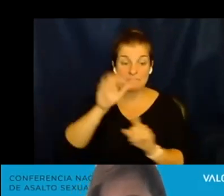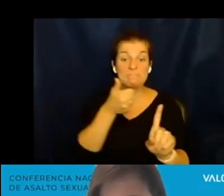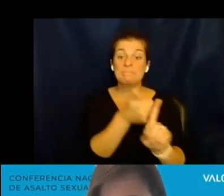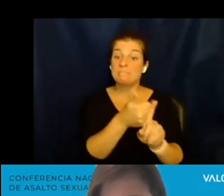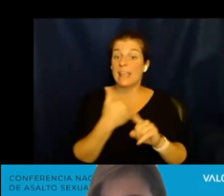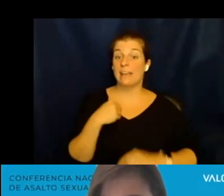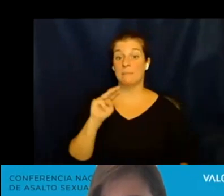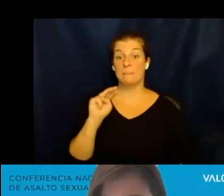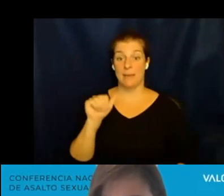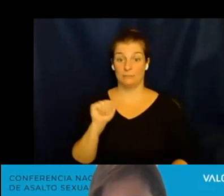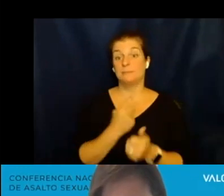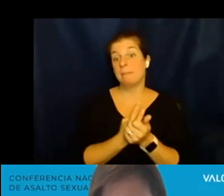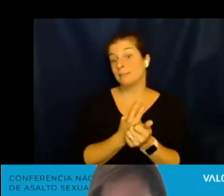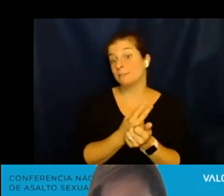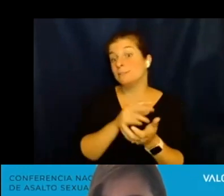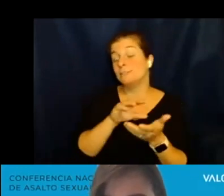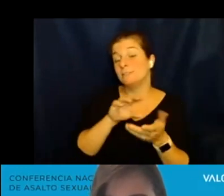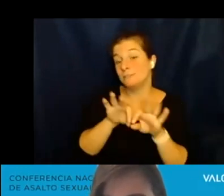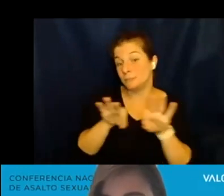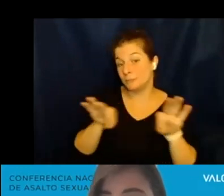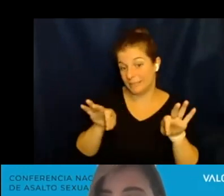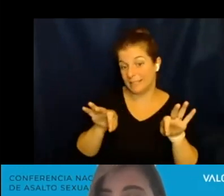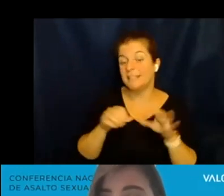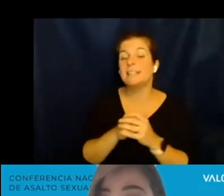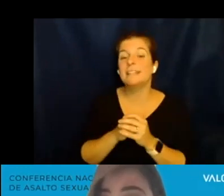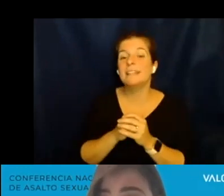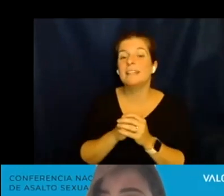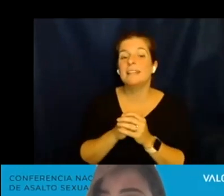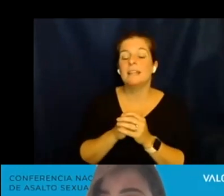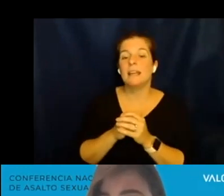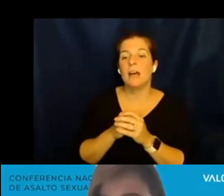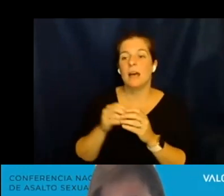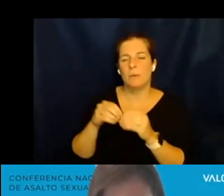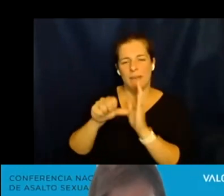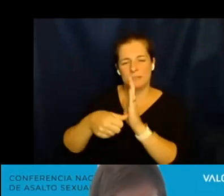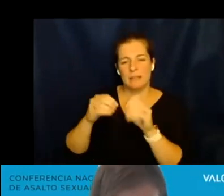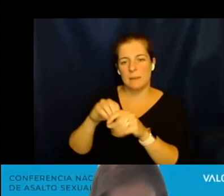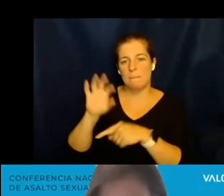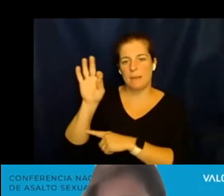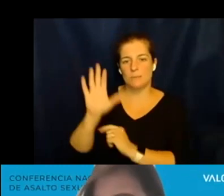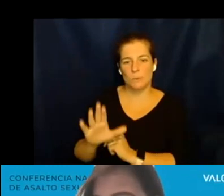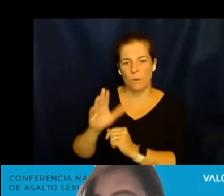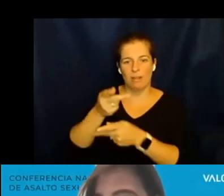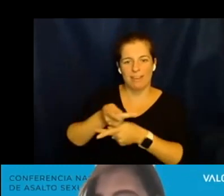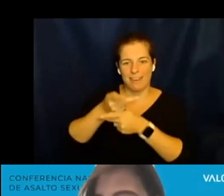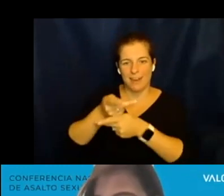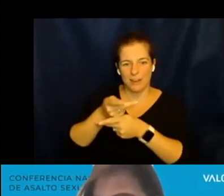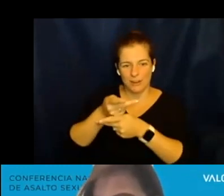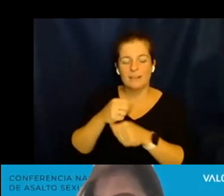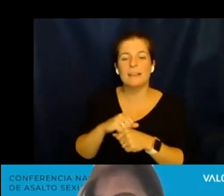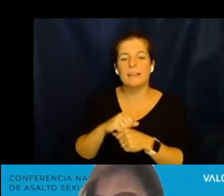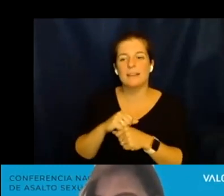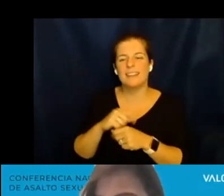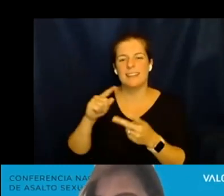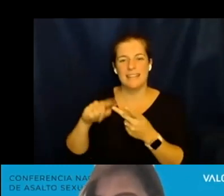divinity with an emphasis in pastoral care and familiar care at the Seminario Teologico